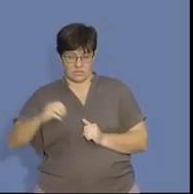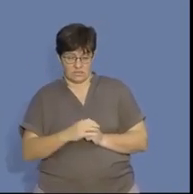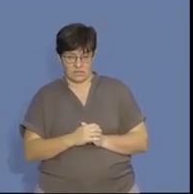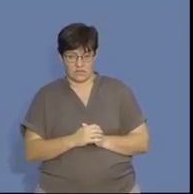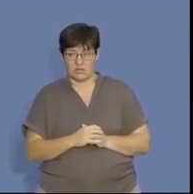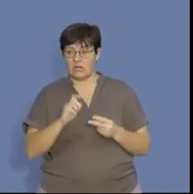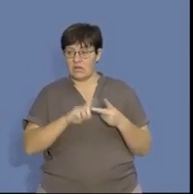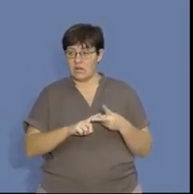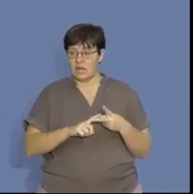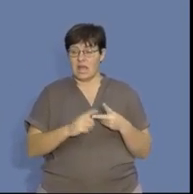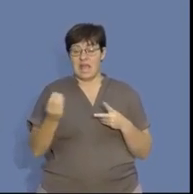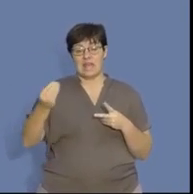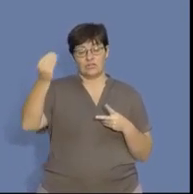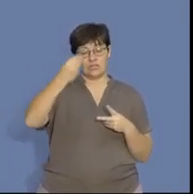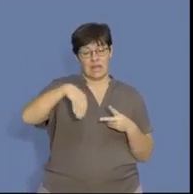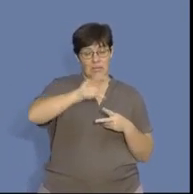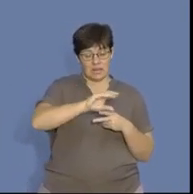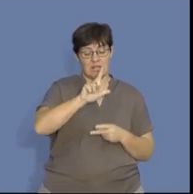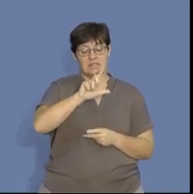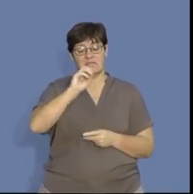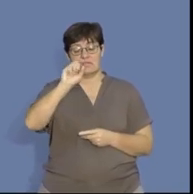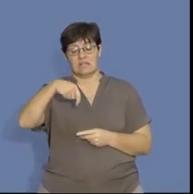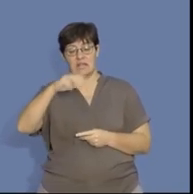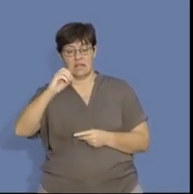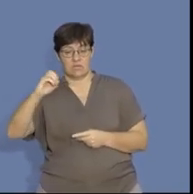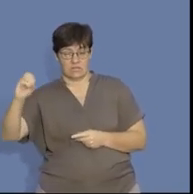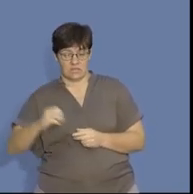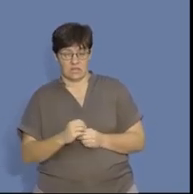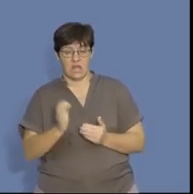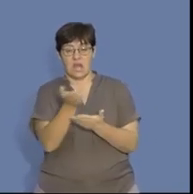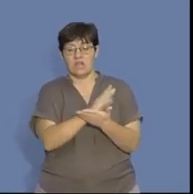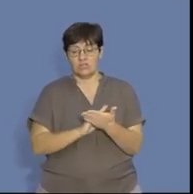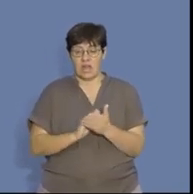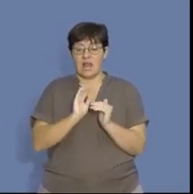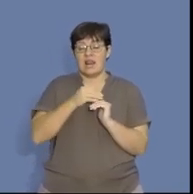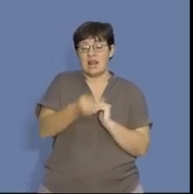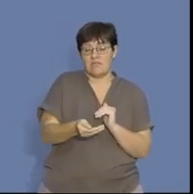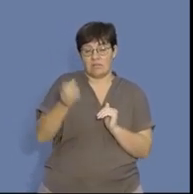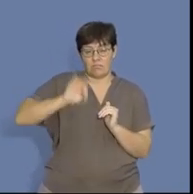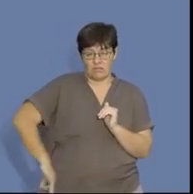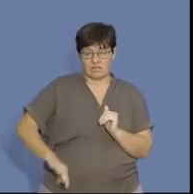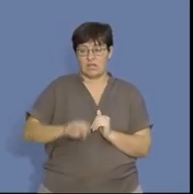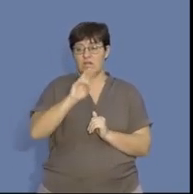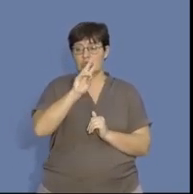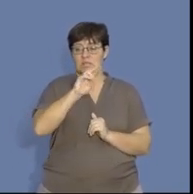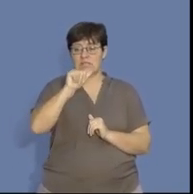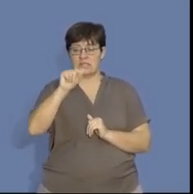350,000. His interest on capital, 70,000. Share of remaining